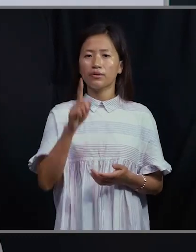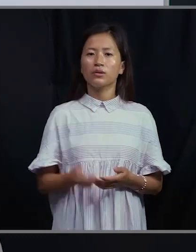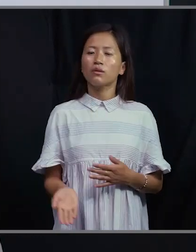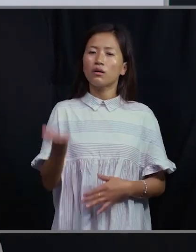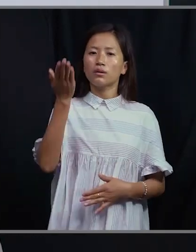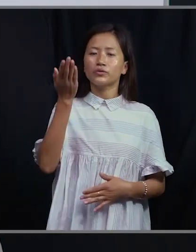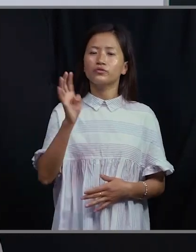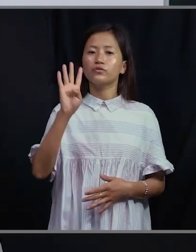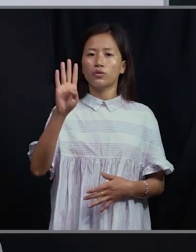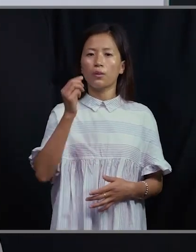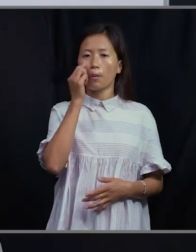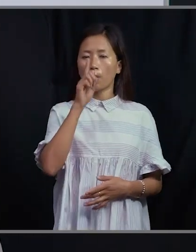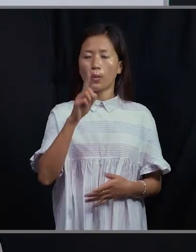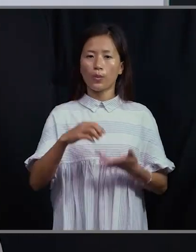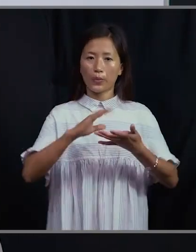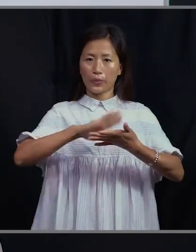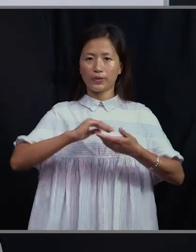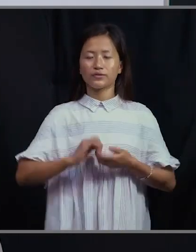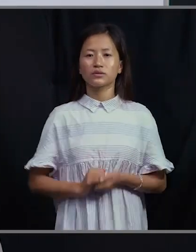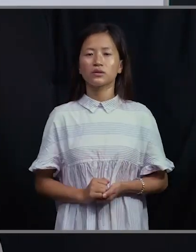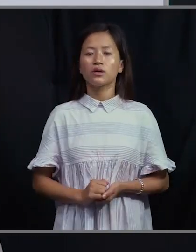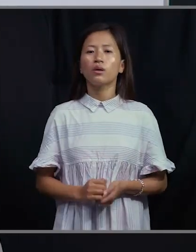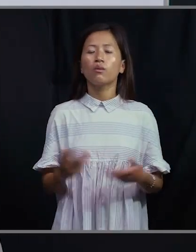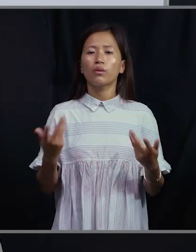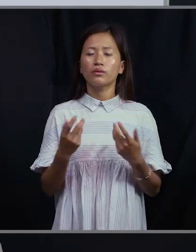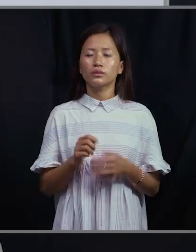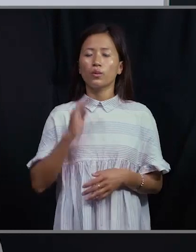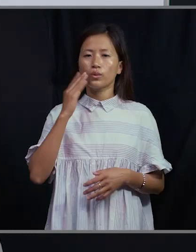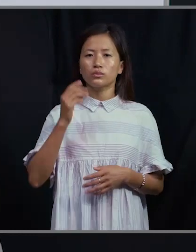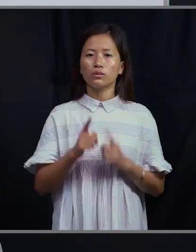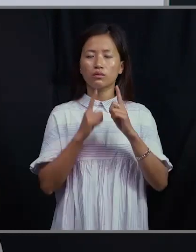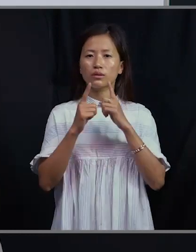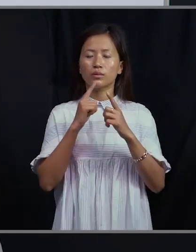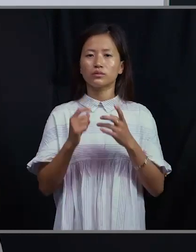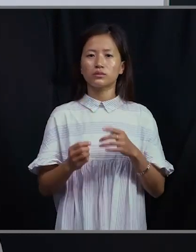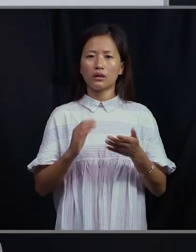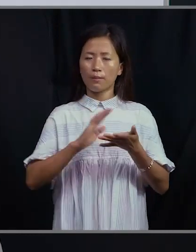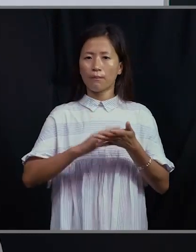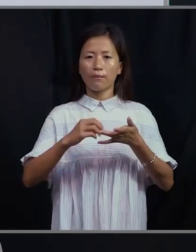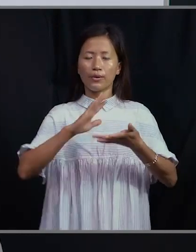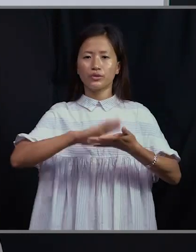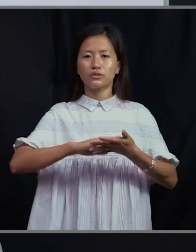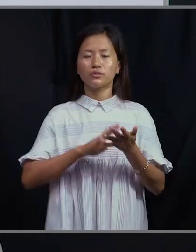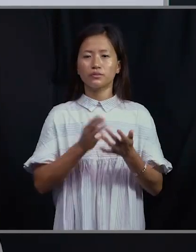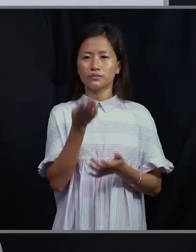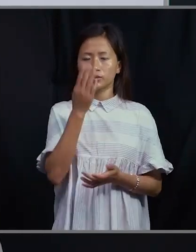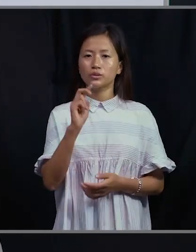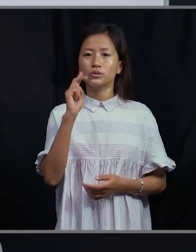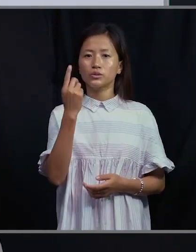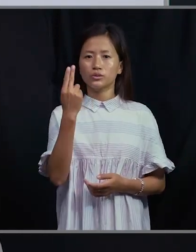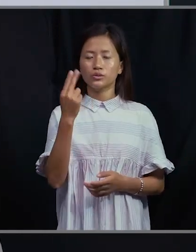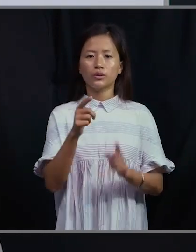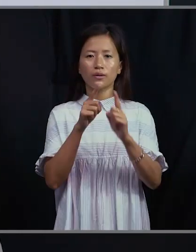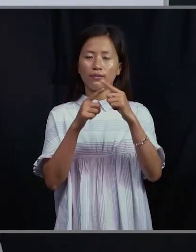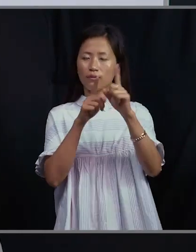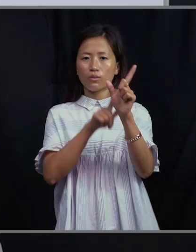4 wives. Okay, so when we talk about the types of marriage among the Muslims, okay, we have 2 types of marriages here. Okay, there